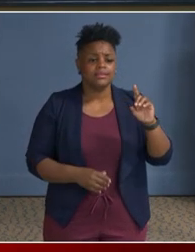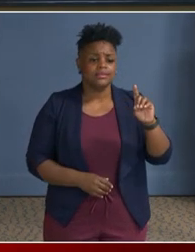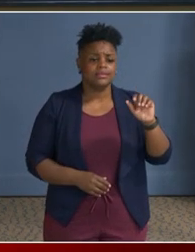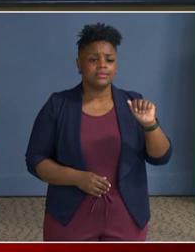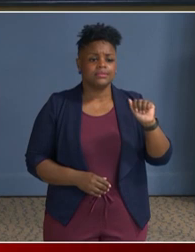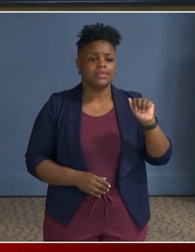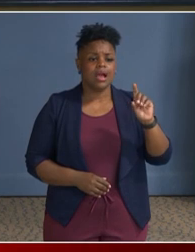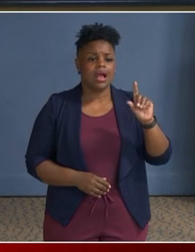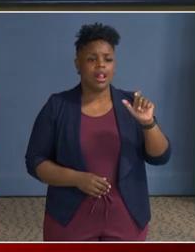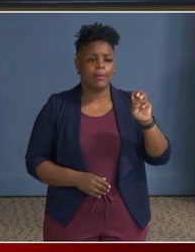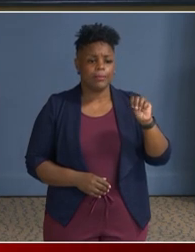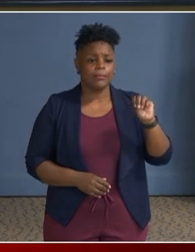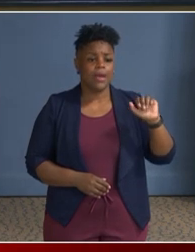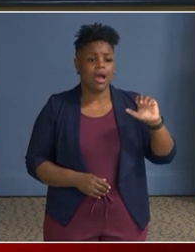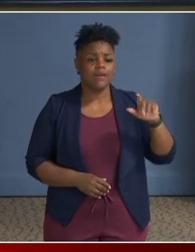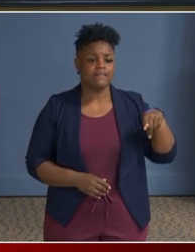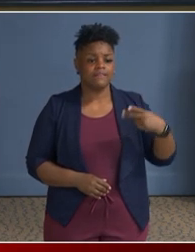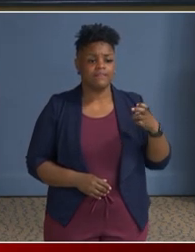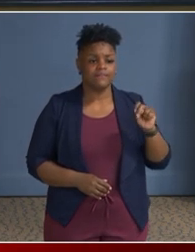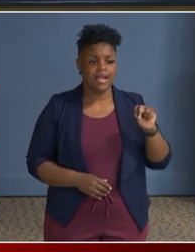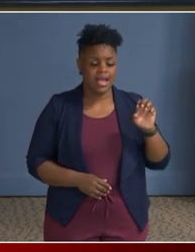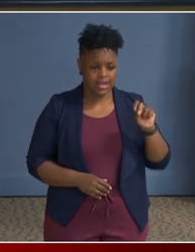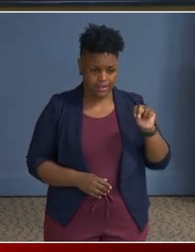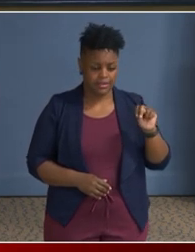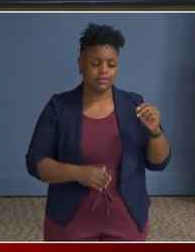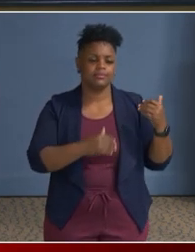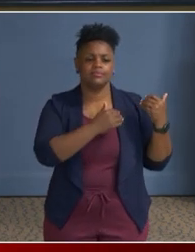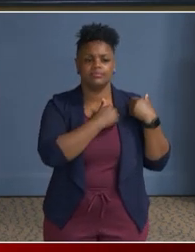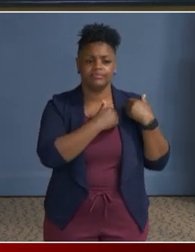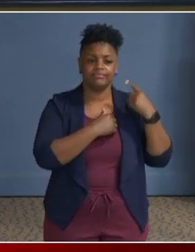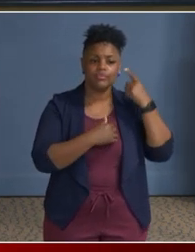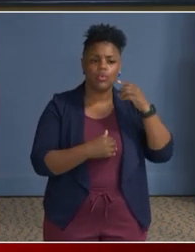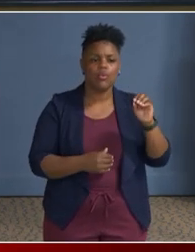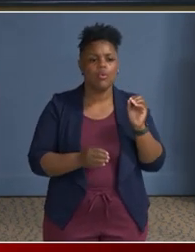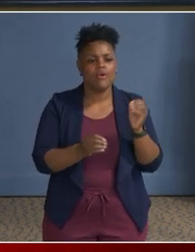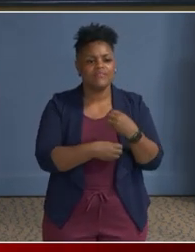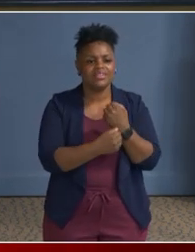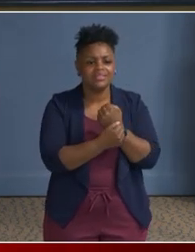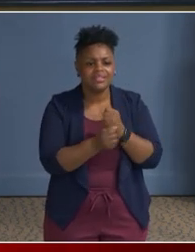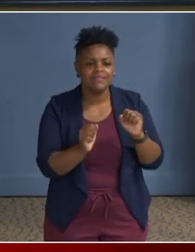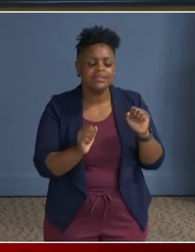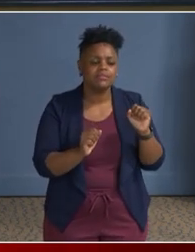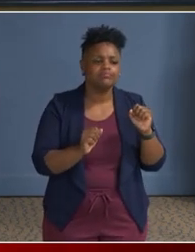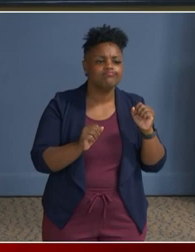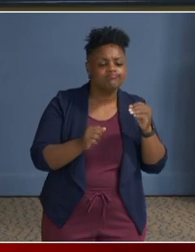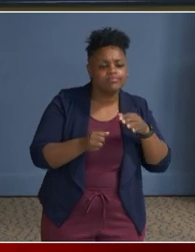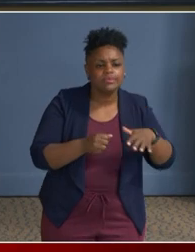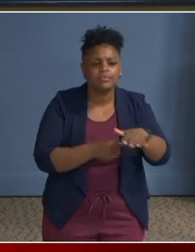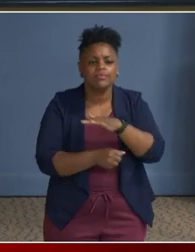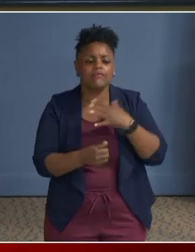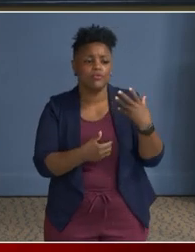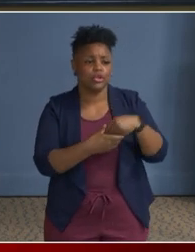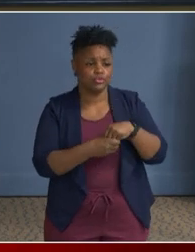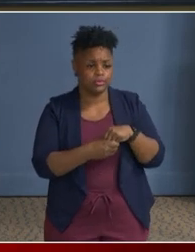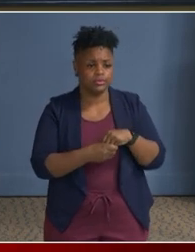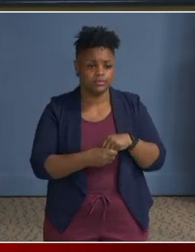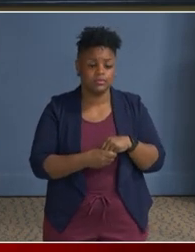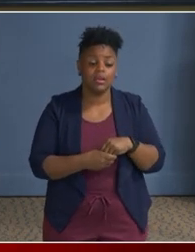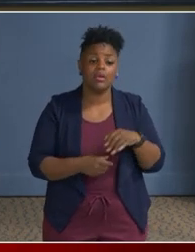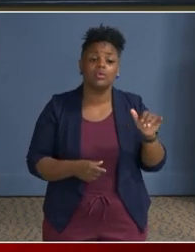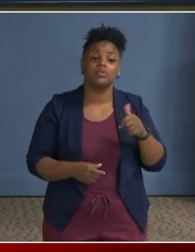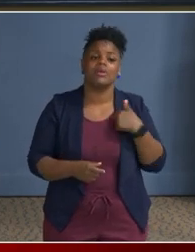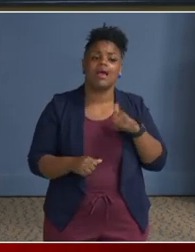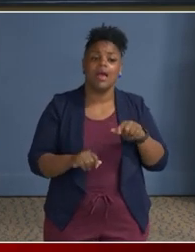the Office of Neighborhood Safety and Engagement. And then we will take your questions related to public safety and public